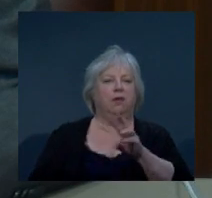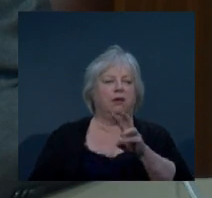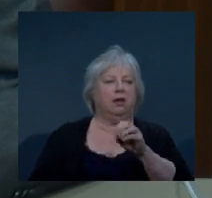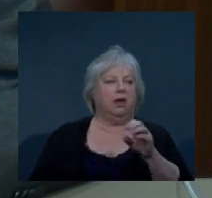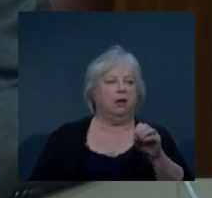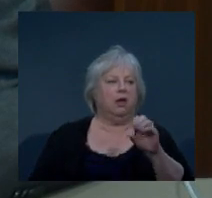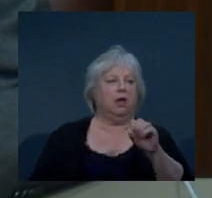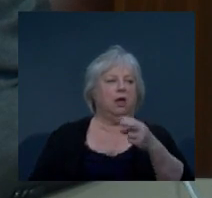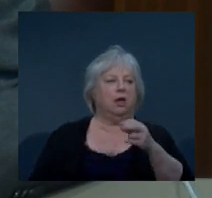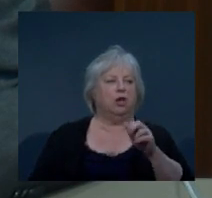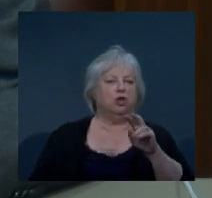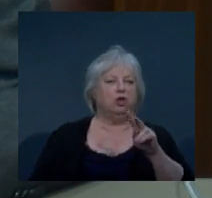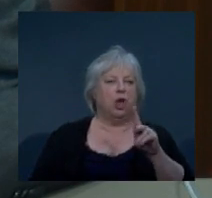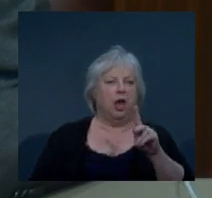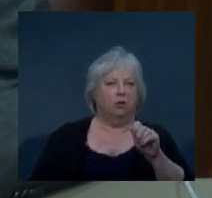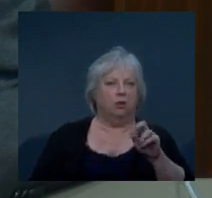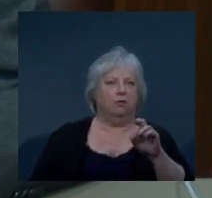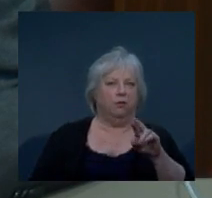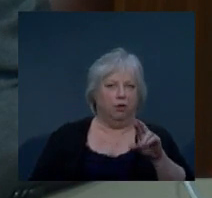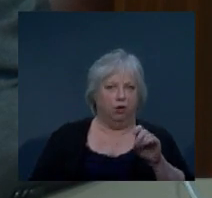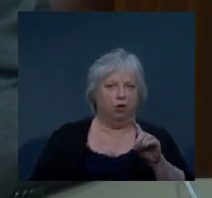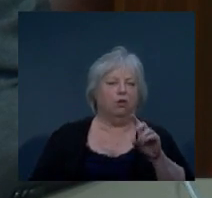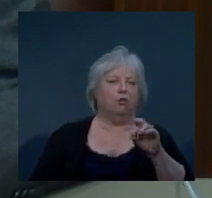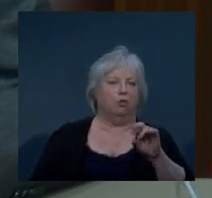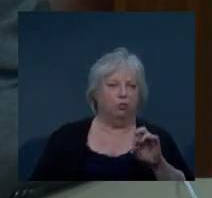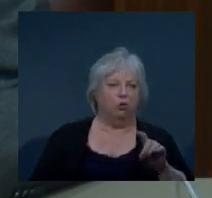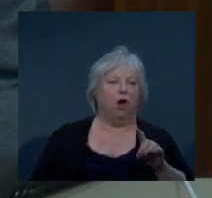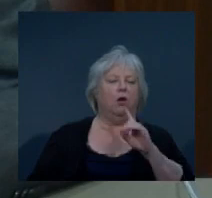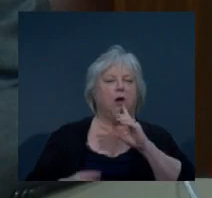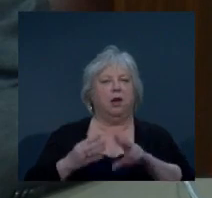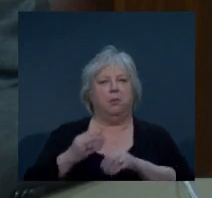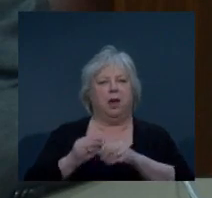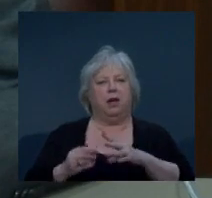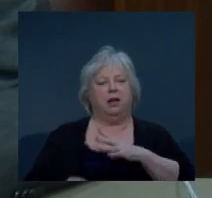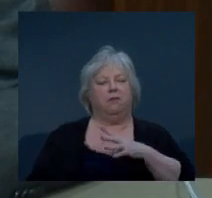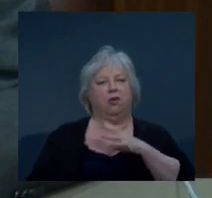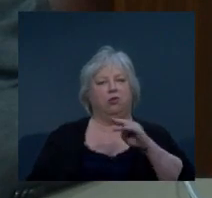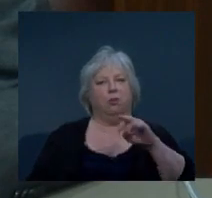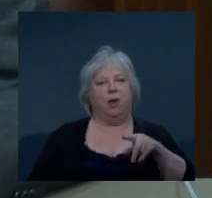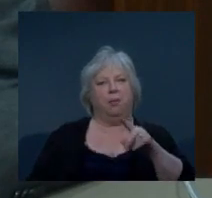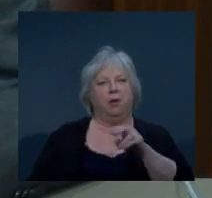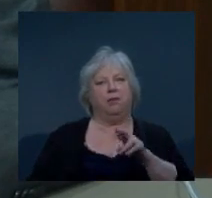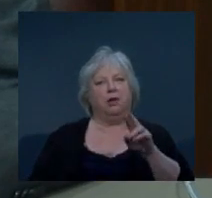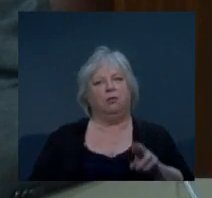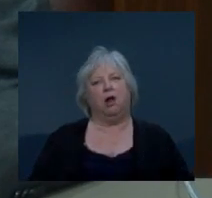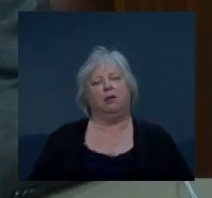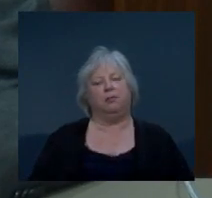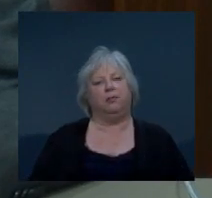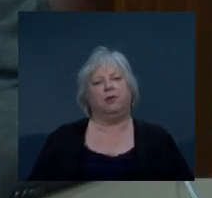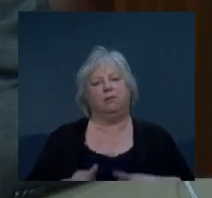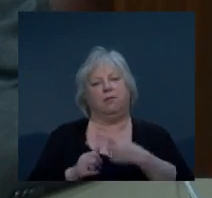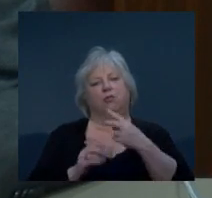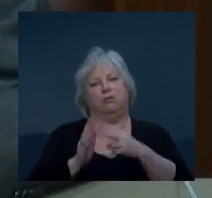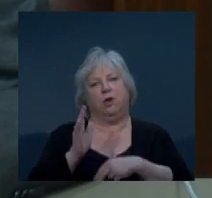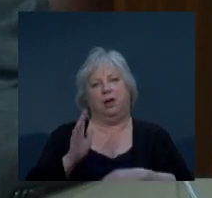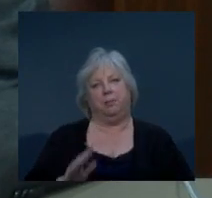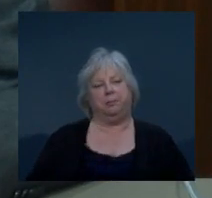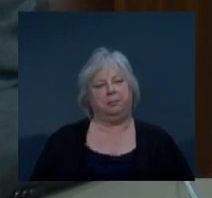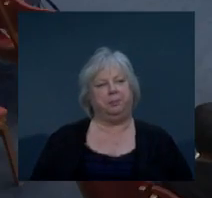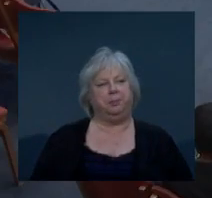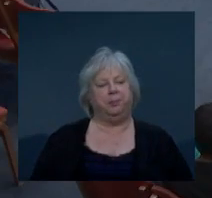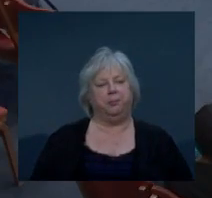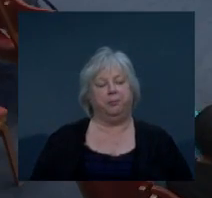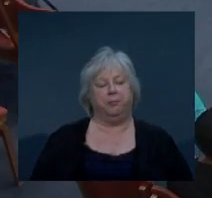South Shackelford Road, Little Rock, Arkansas, amending the official zoning map of the city of Little Rock, Arkansas, and for the purposes, first reading.